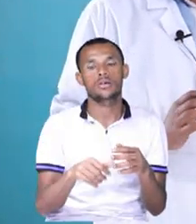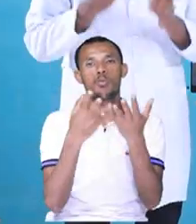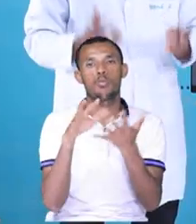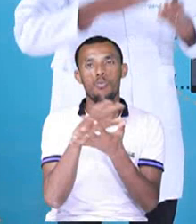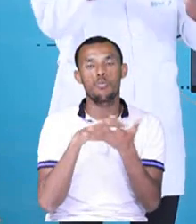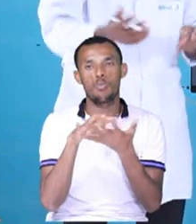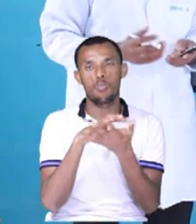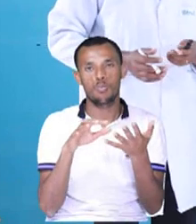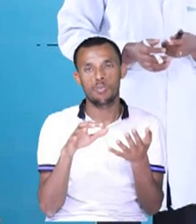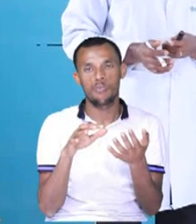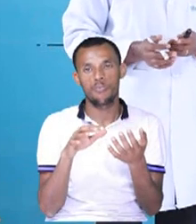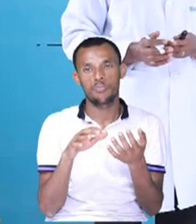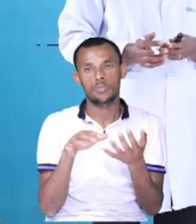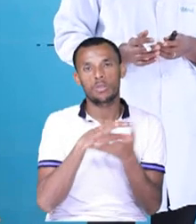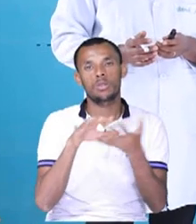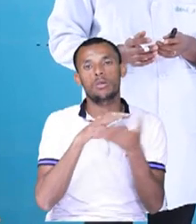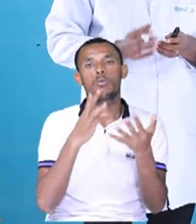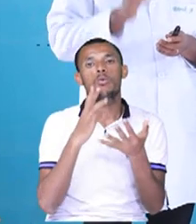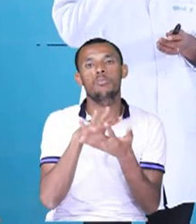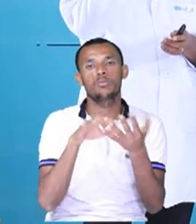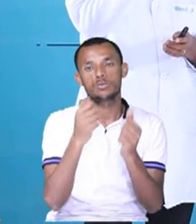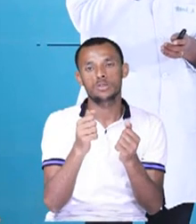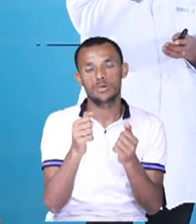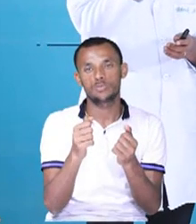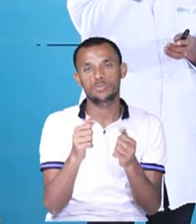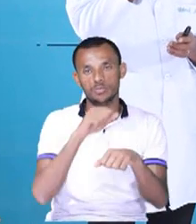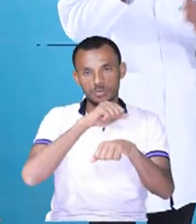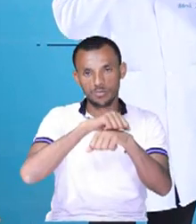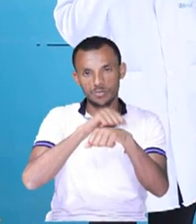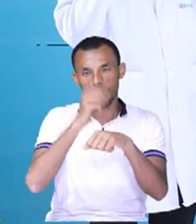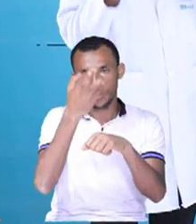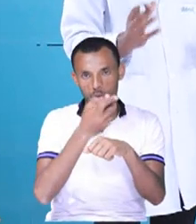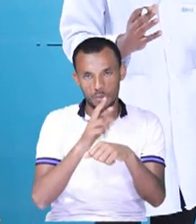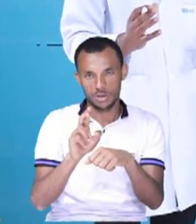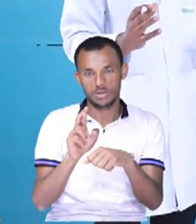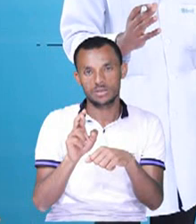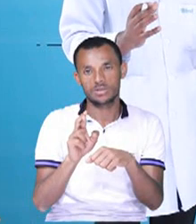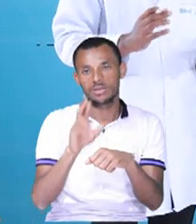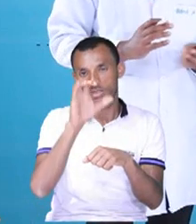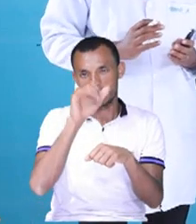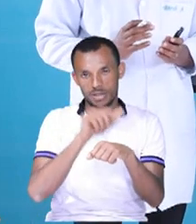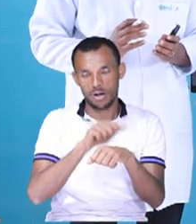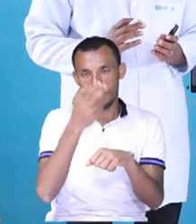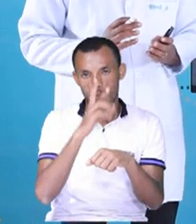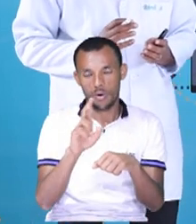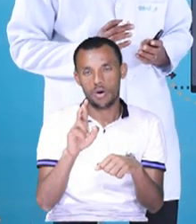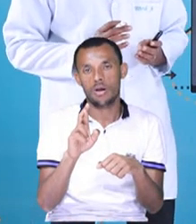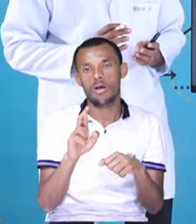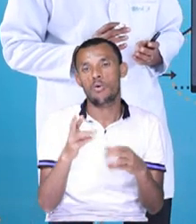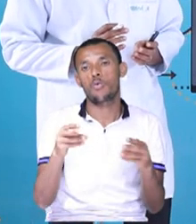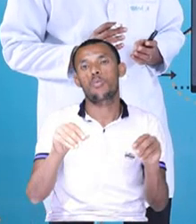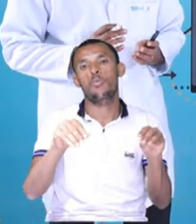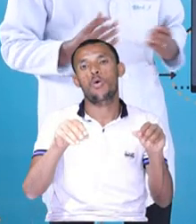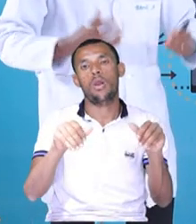which one is more or easily dissolved in water? Sugar in the forms of crystal or sugar in the